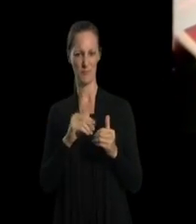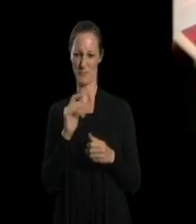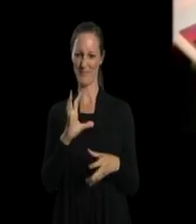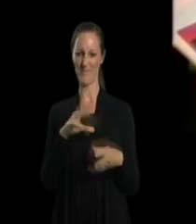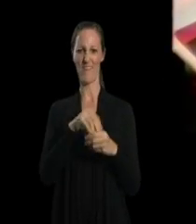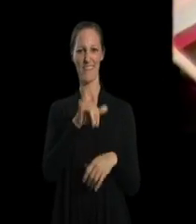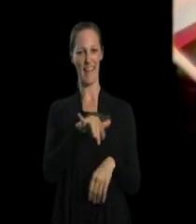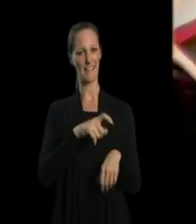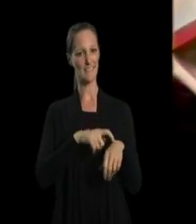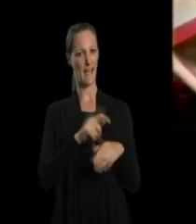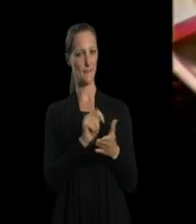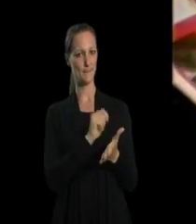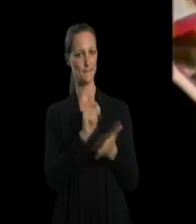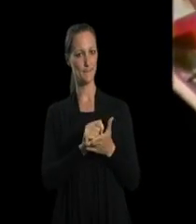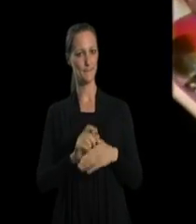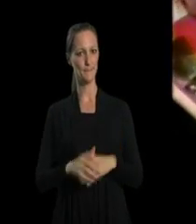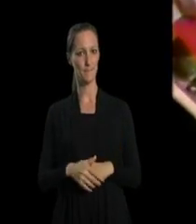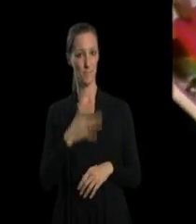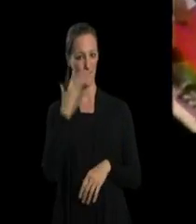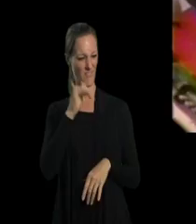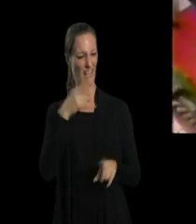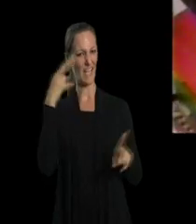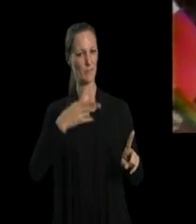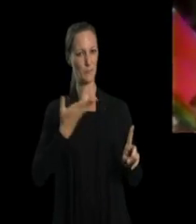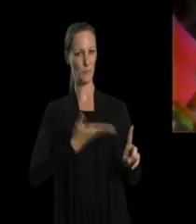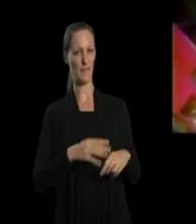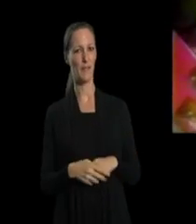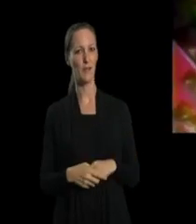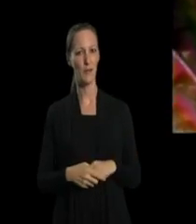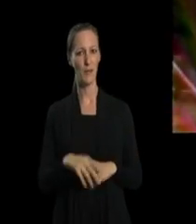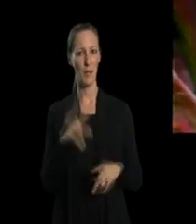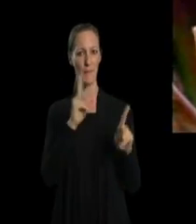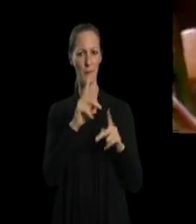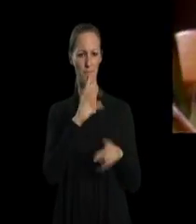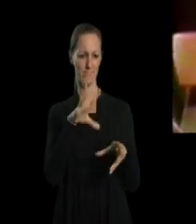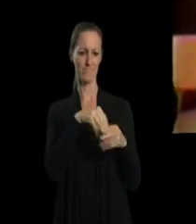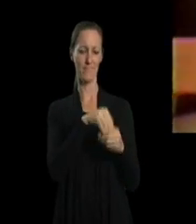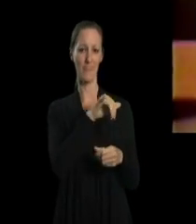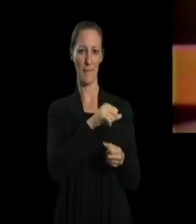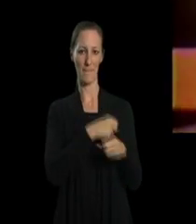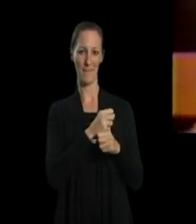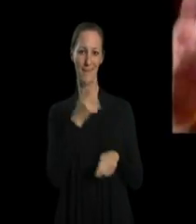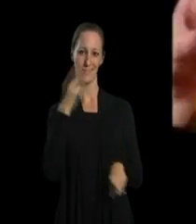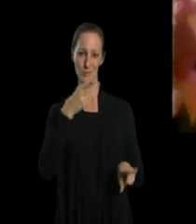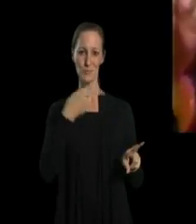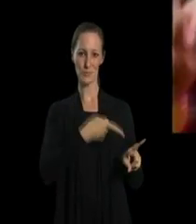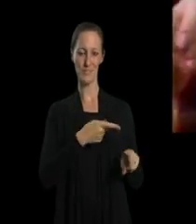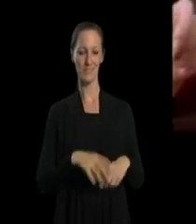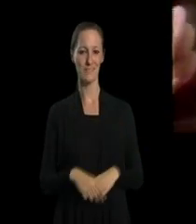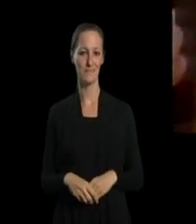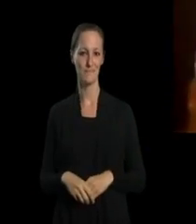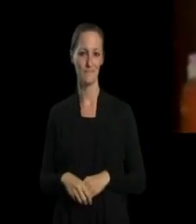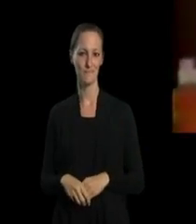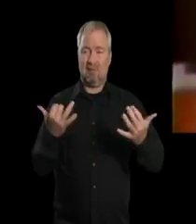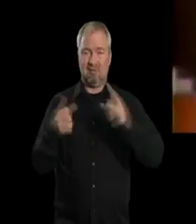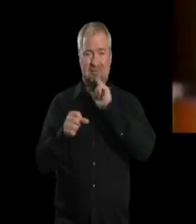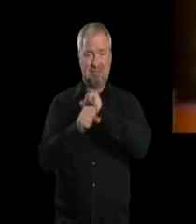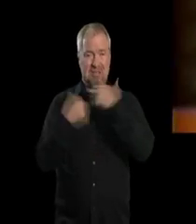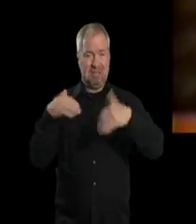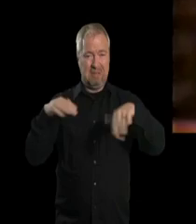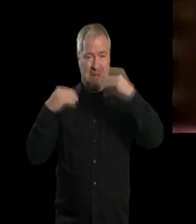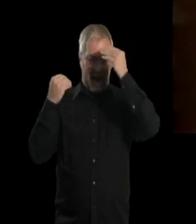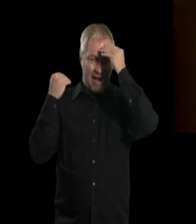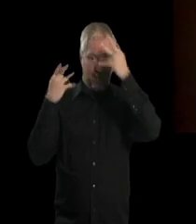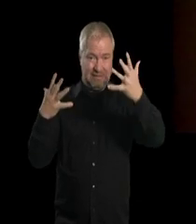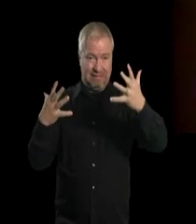to have been involved in that, because that was history right there, you know. The people who were involved in that made history. Justin Dart Jr. There